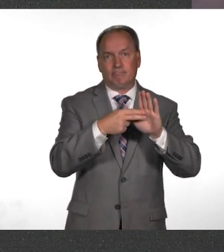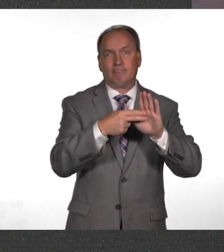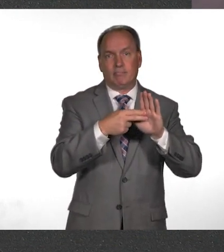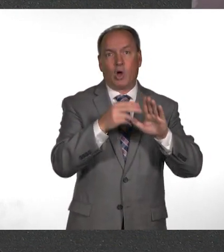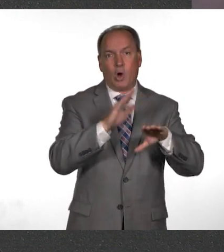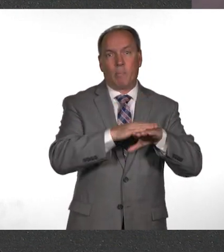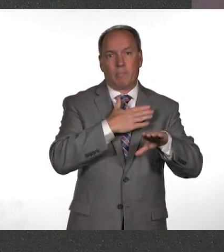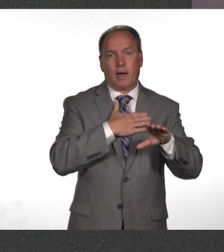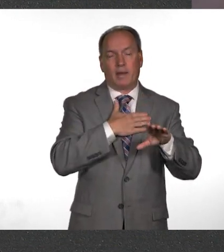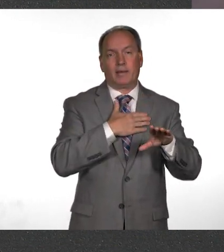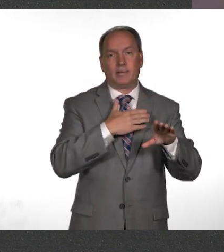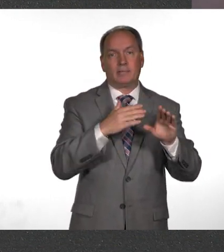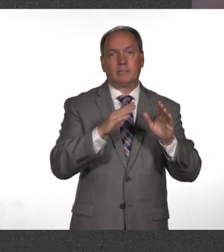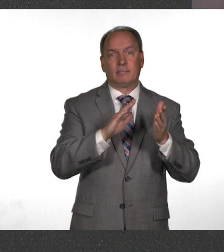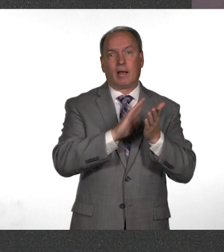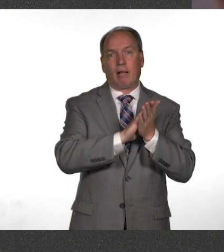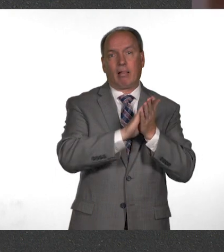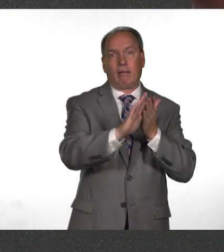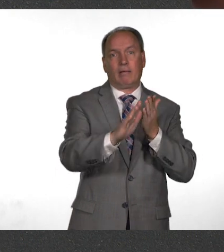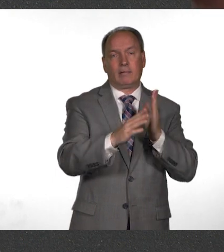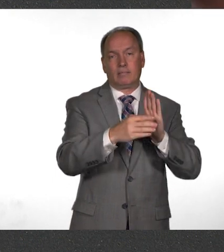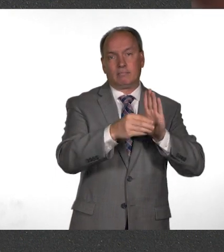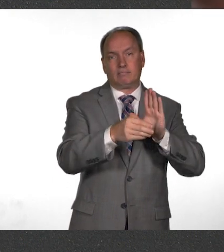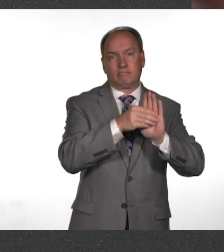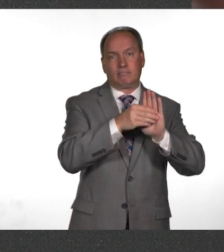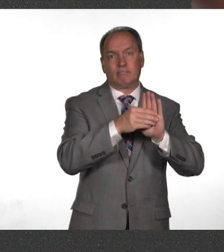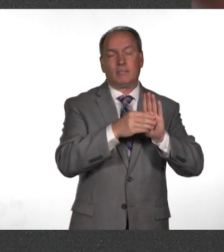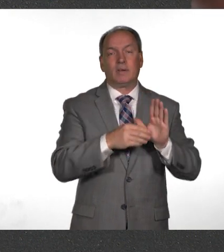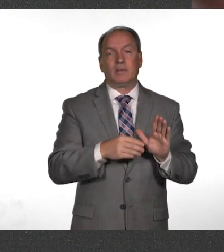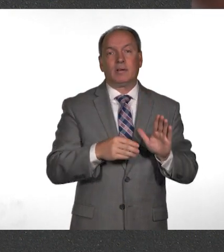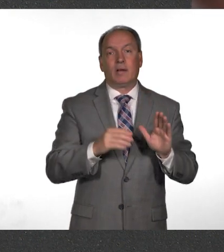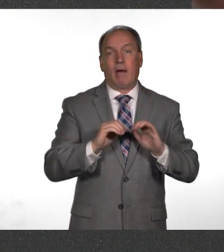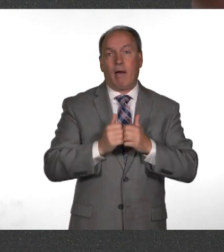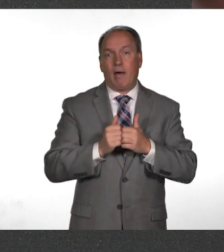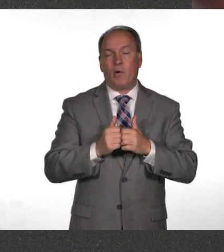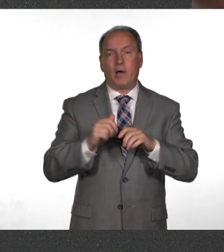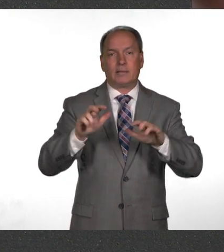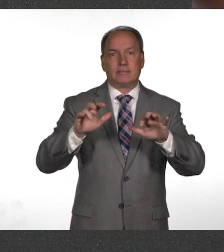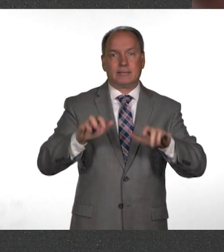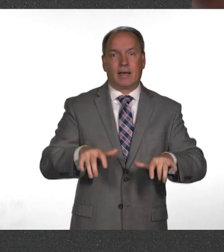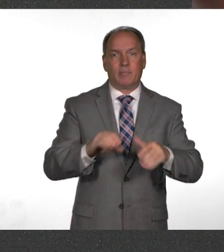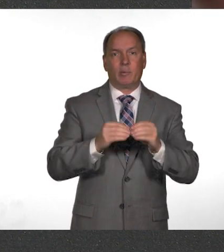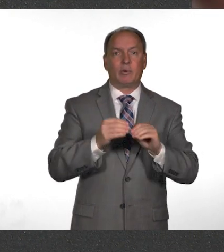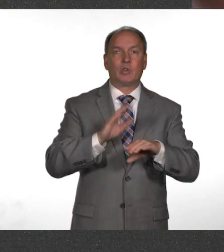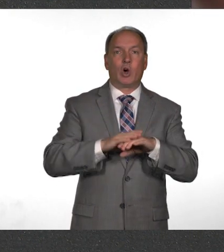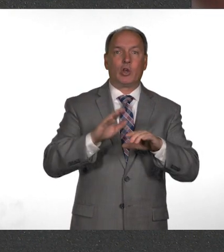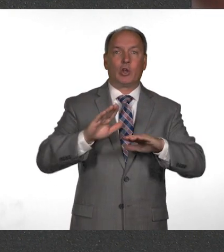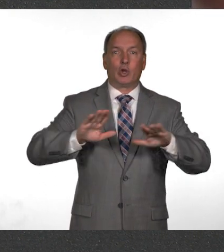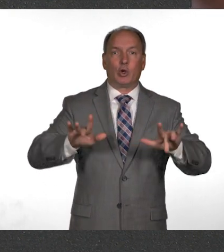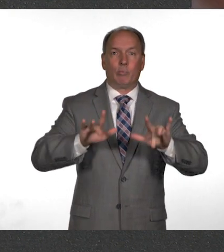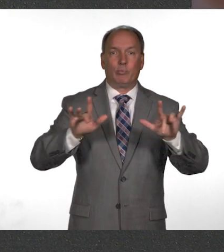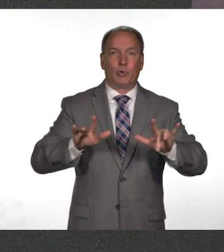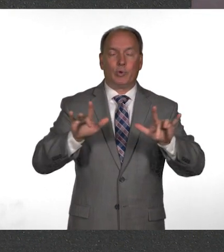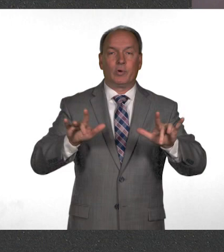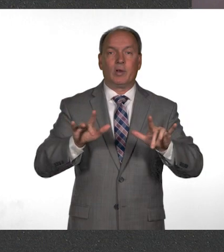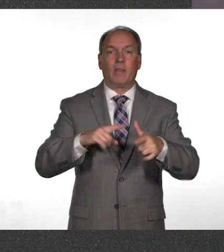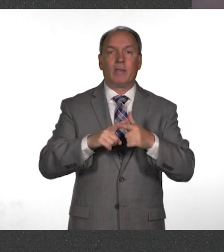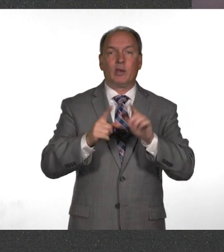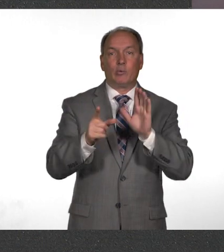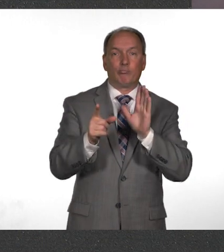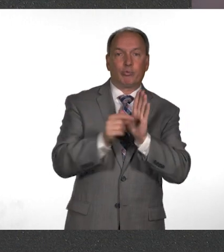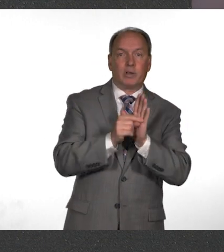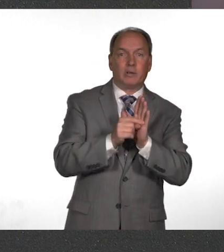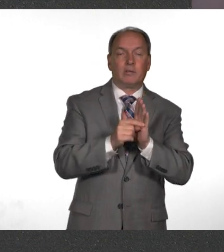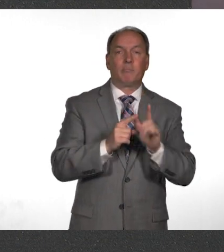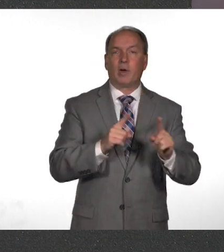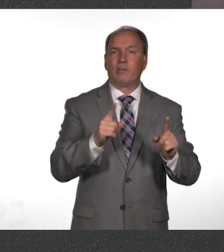you get that part off. I put numbers on mine by typing the numbers on the computer, and then I printed them out.